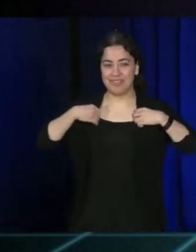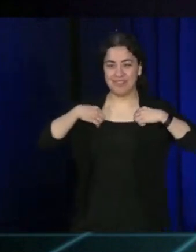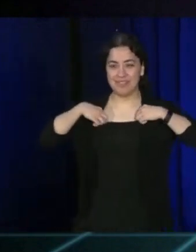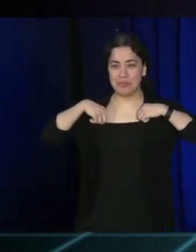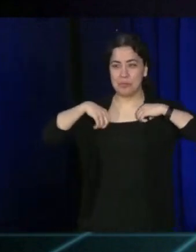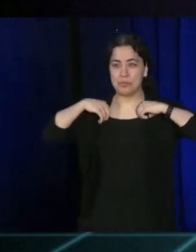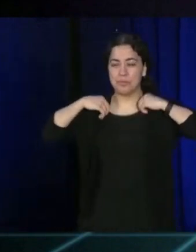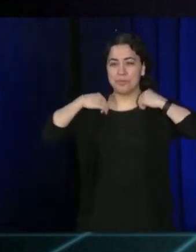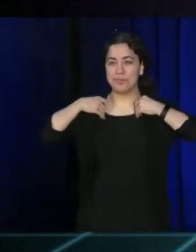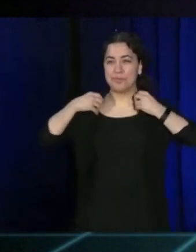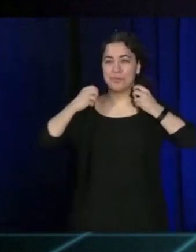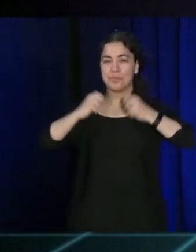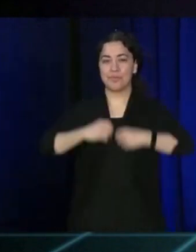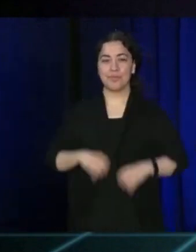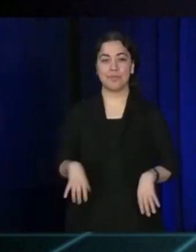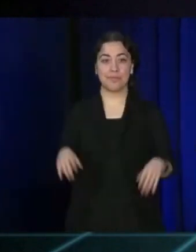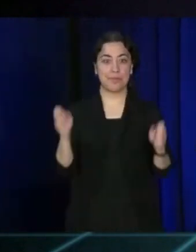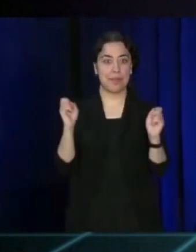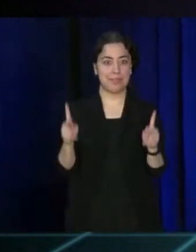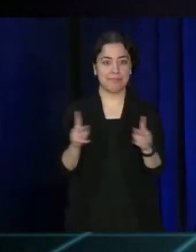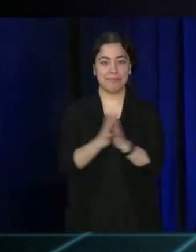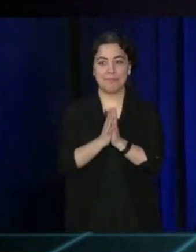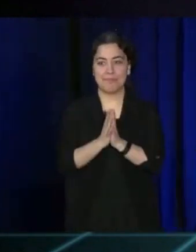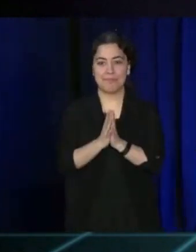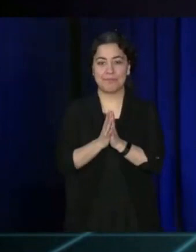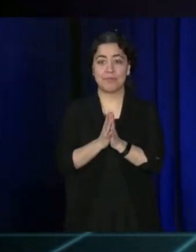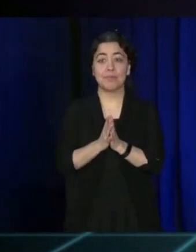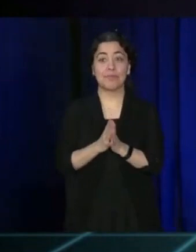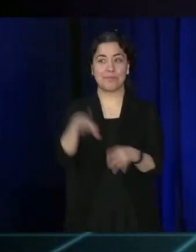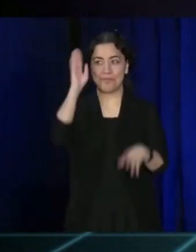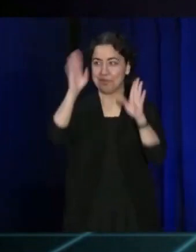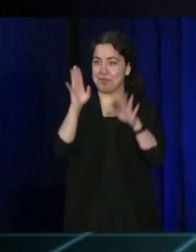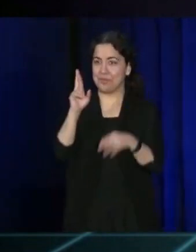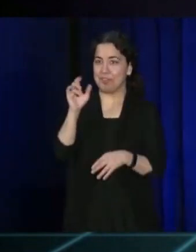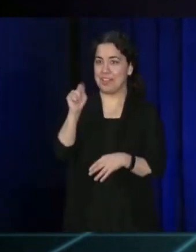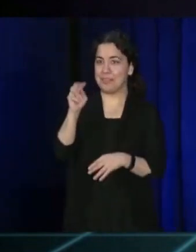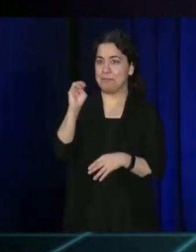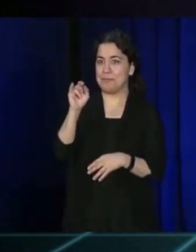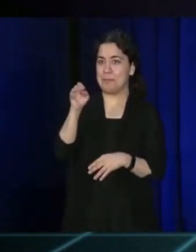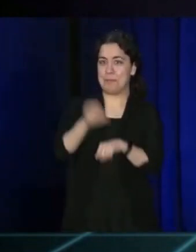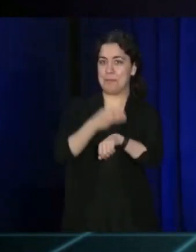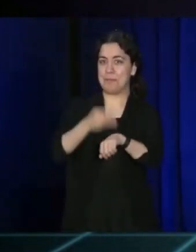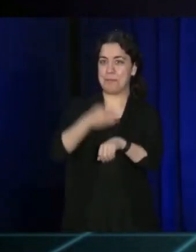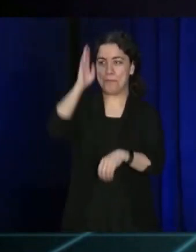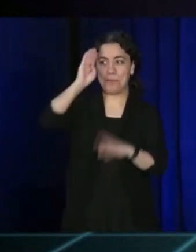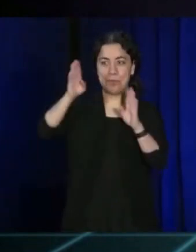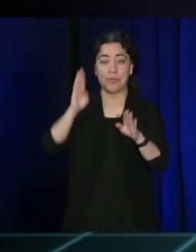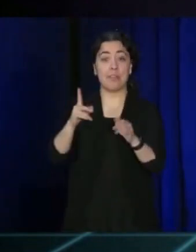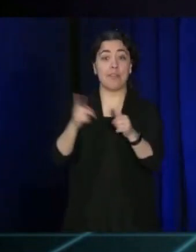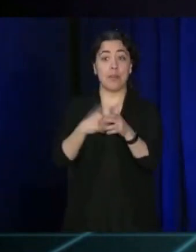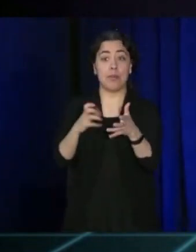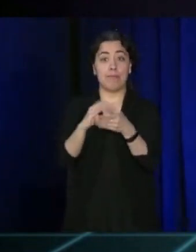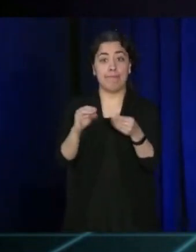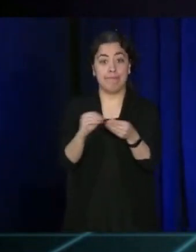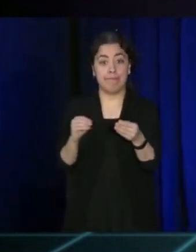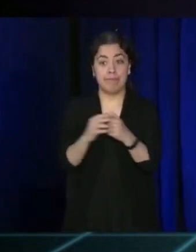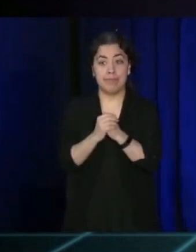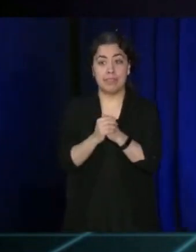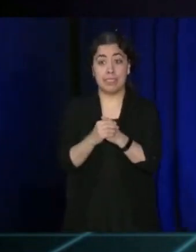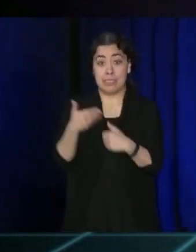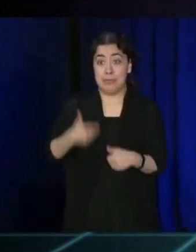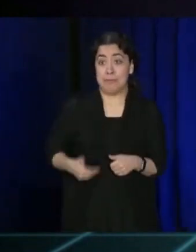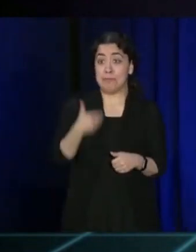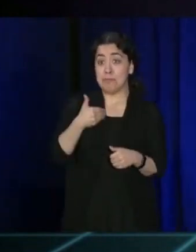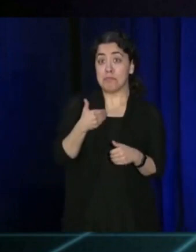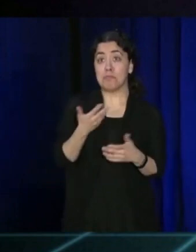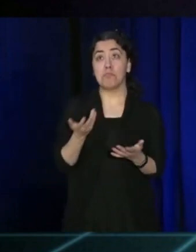Okay, so, hi React Miami. First I want to say that